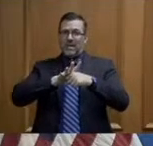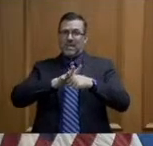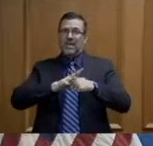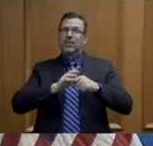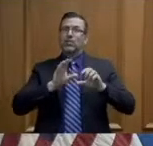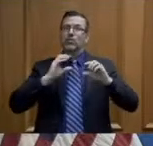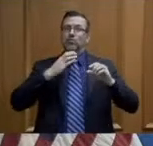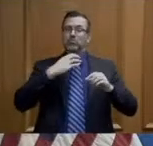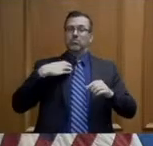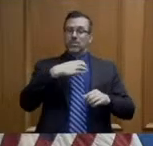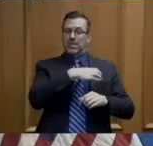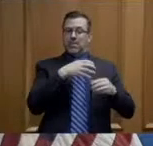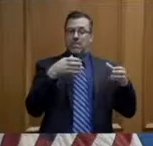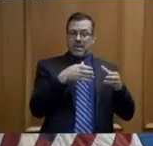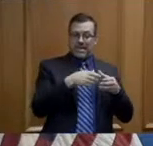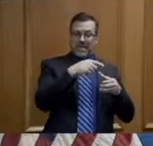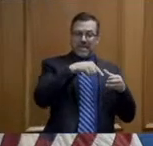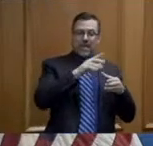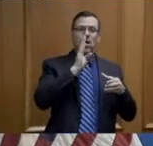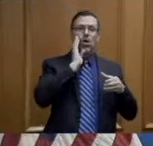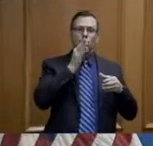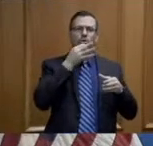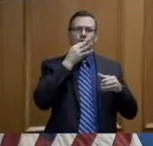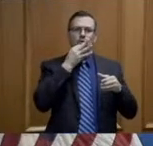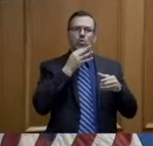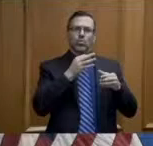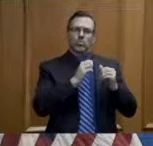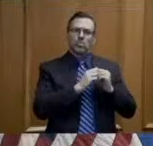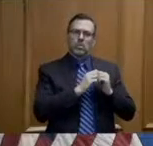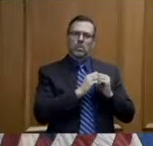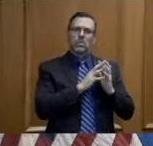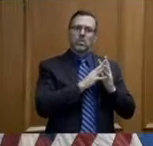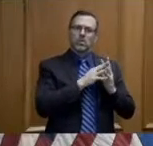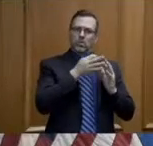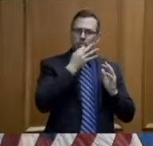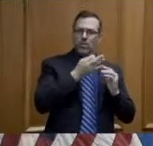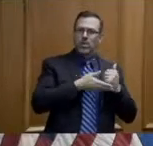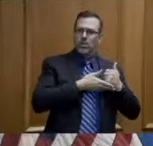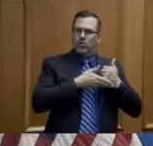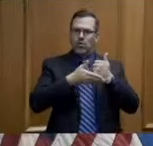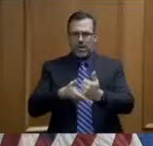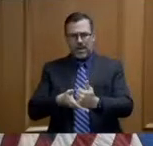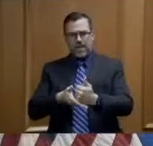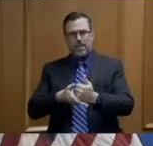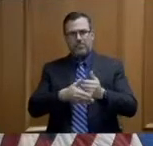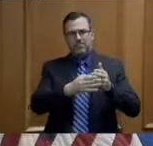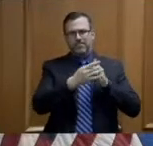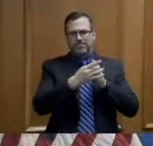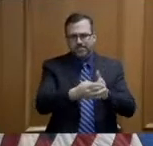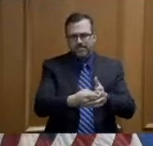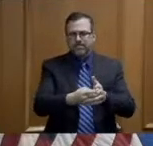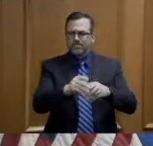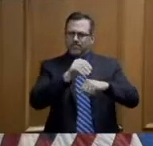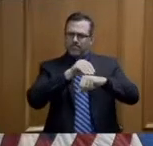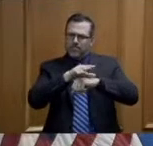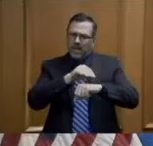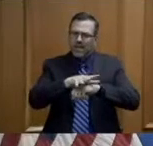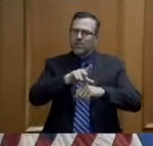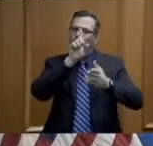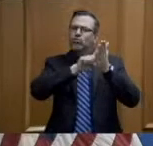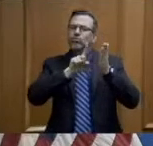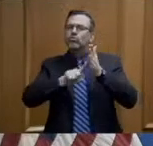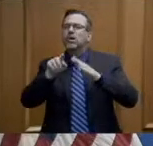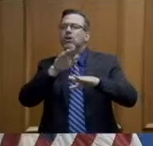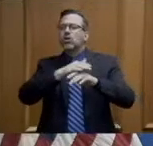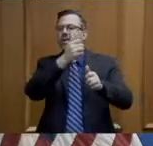in the coming weeks to encourage and support locally led innovations and partnerships to check on children and to ensure they are